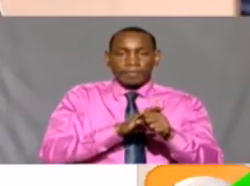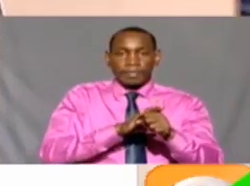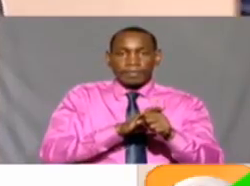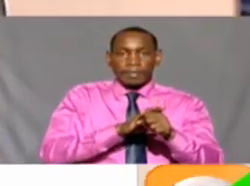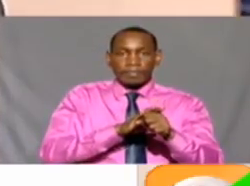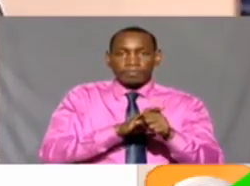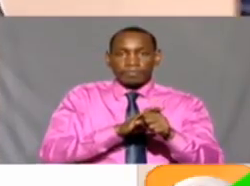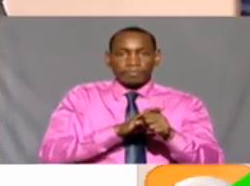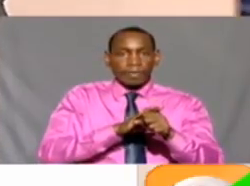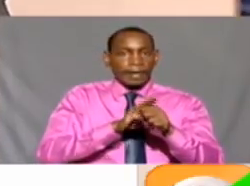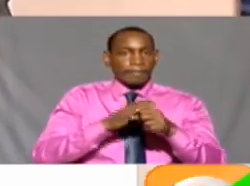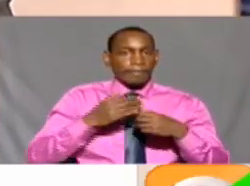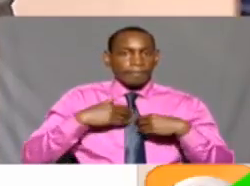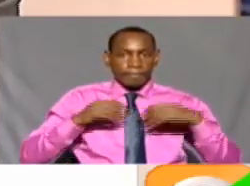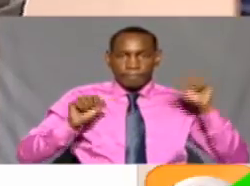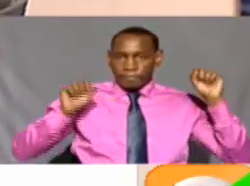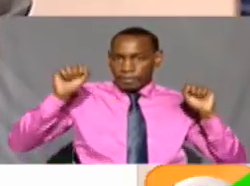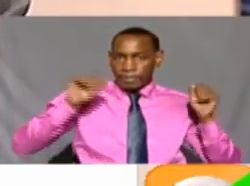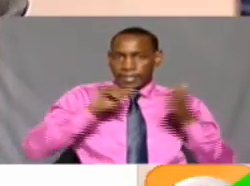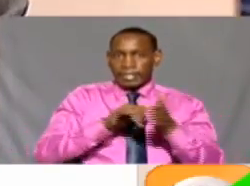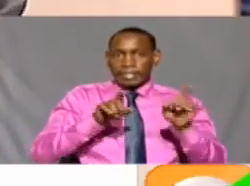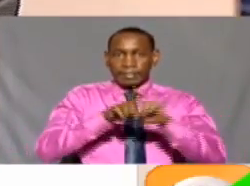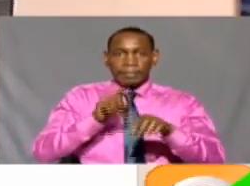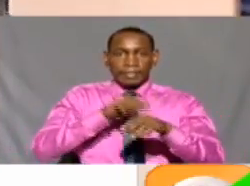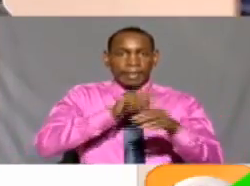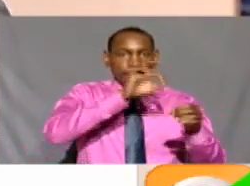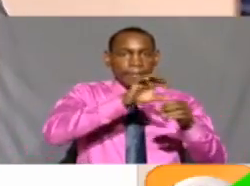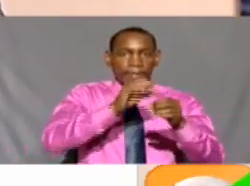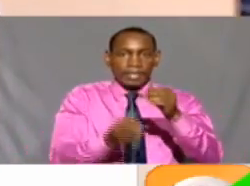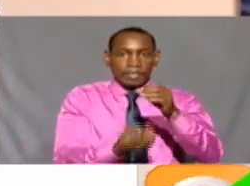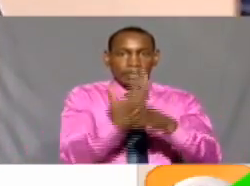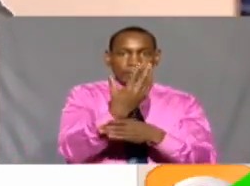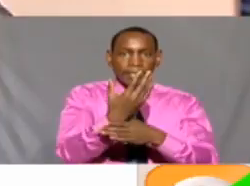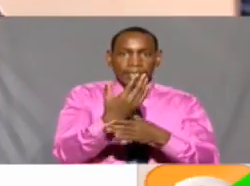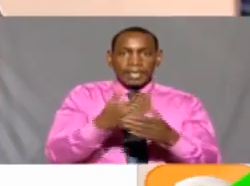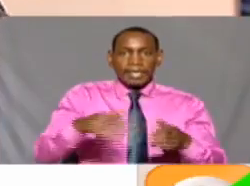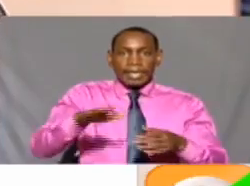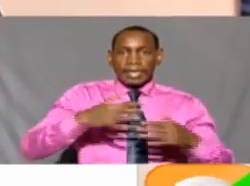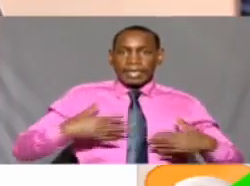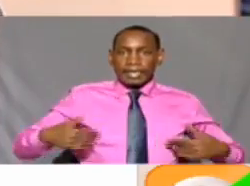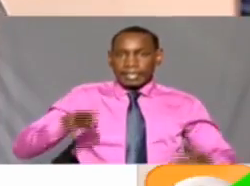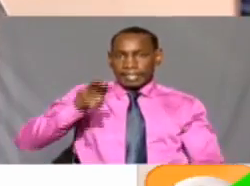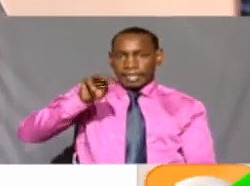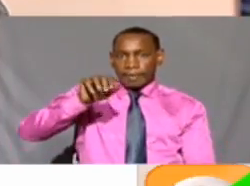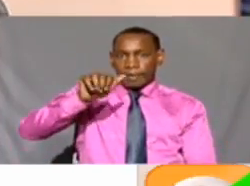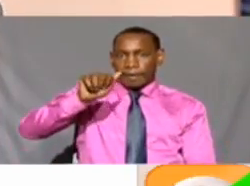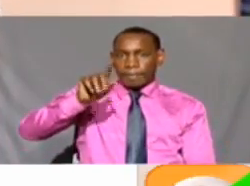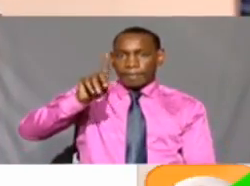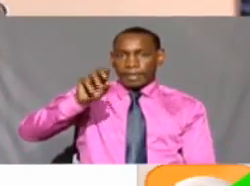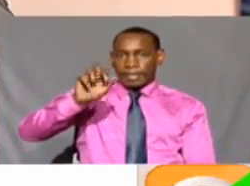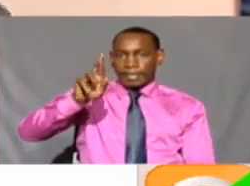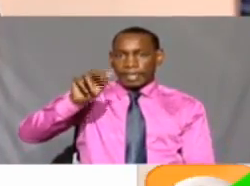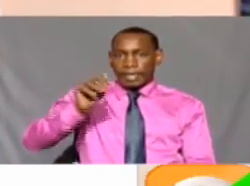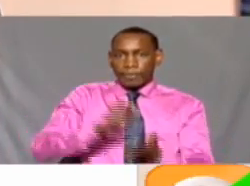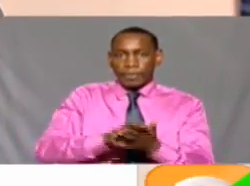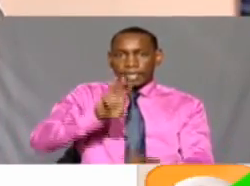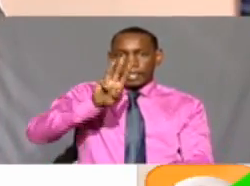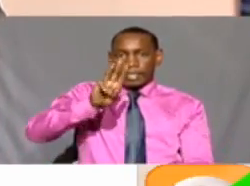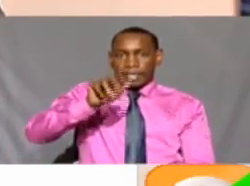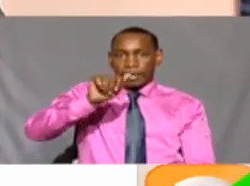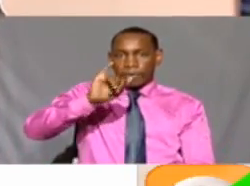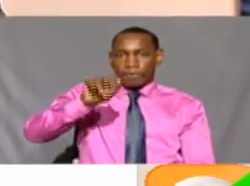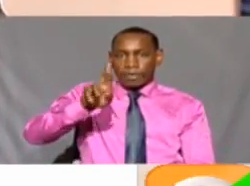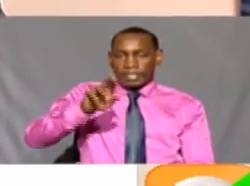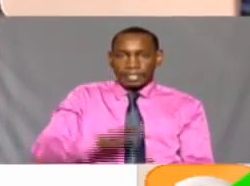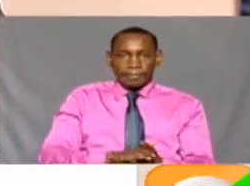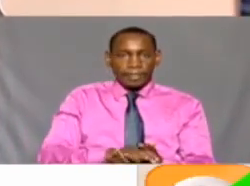agro-pastoralism. So yeah, we have pastoralists who at the same time grow crops around Garissa, Mandera, Wajir. Right. So the crops along